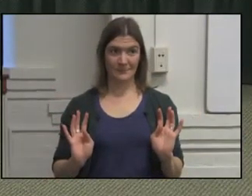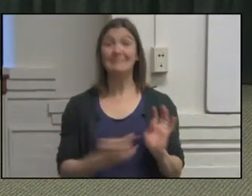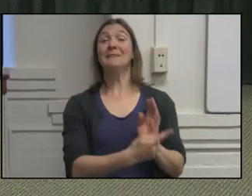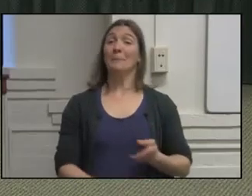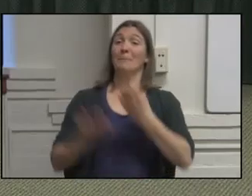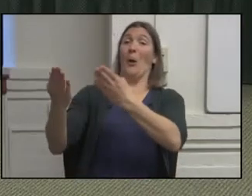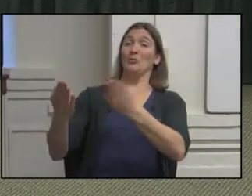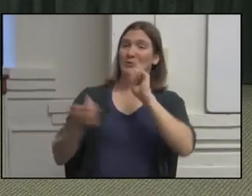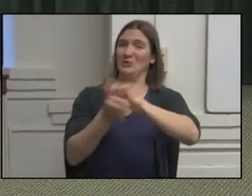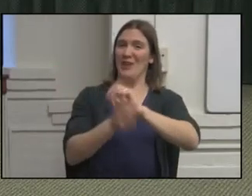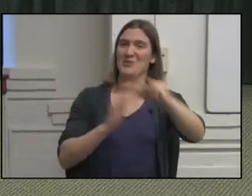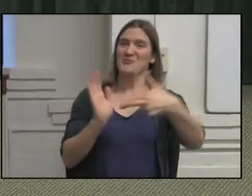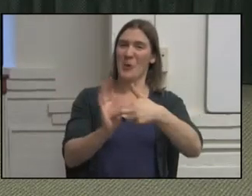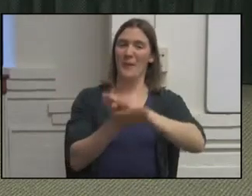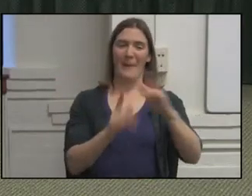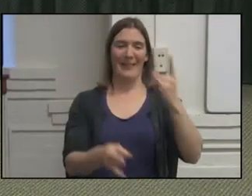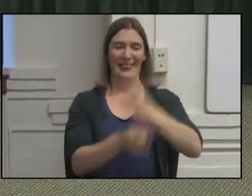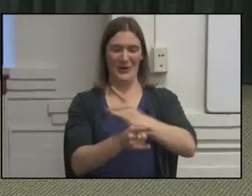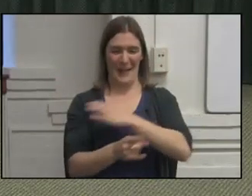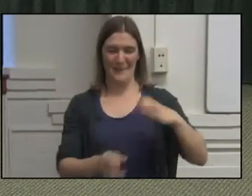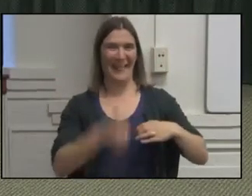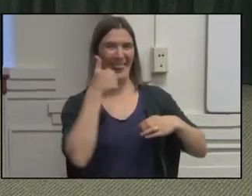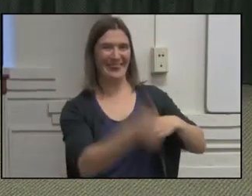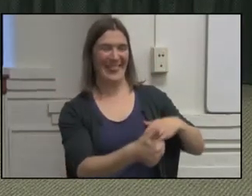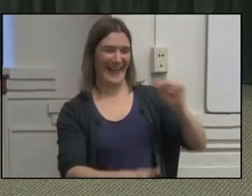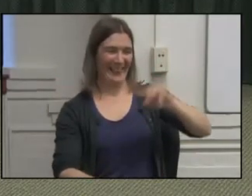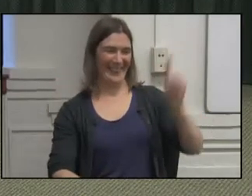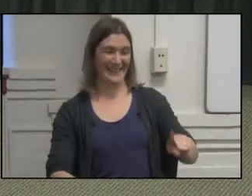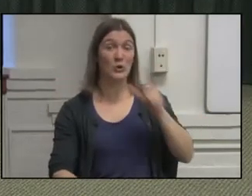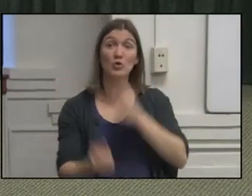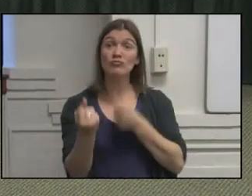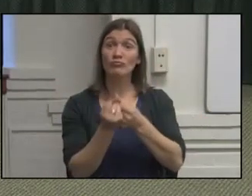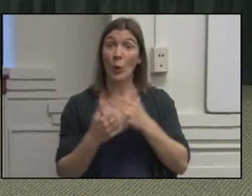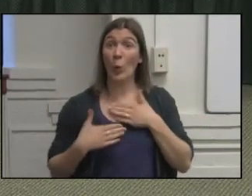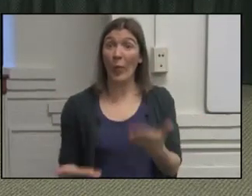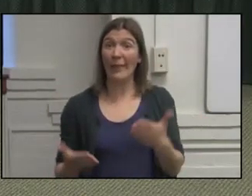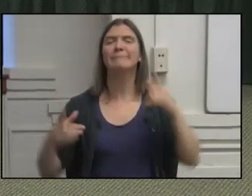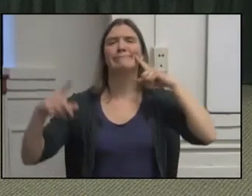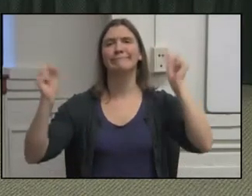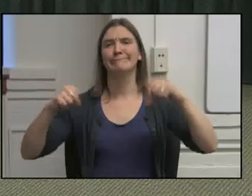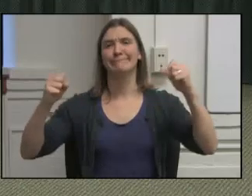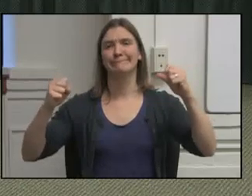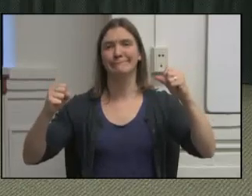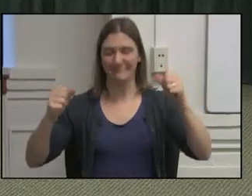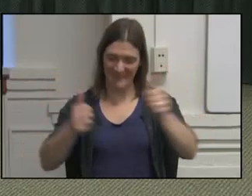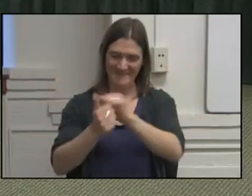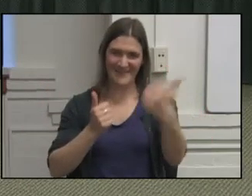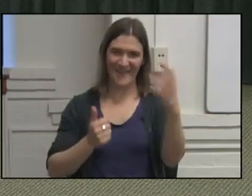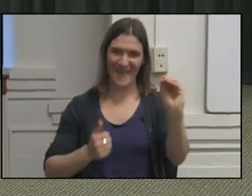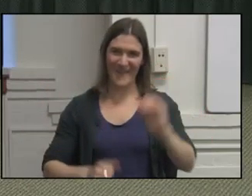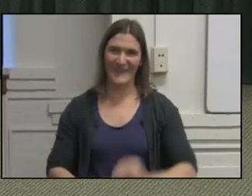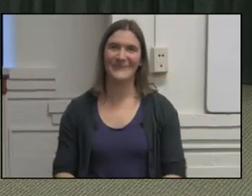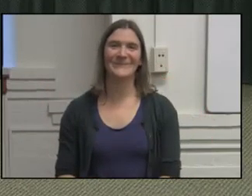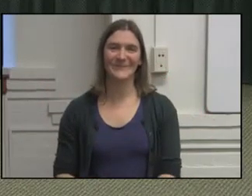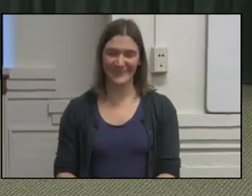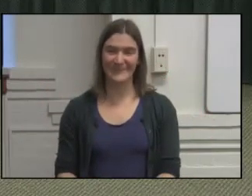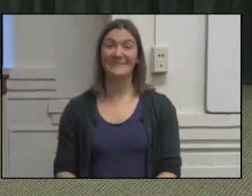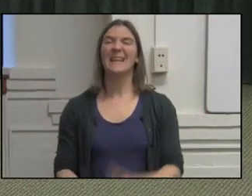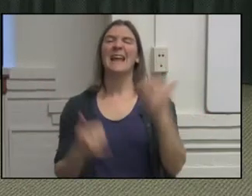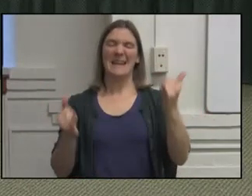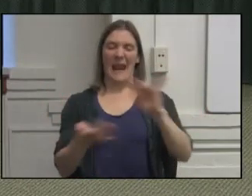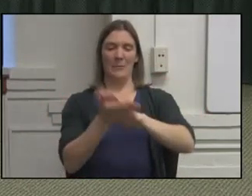Make a motion to convene as liquor commissioners. Thanks, Liz. All those in favor? Aye. Aye. Okay, motion carries 5-0, and